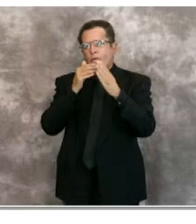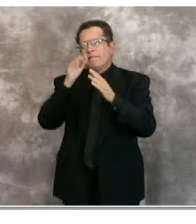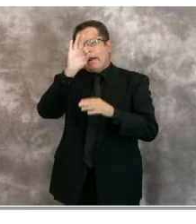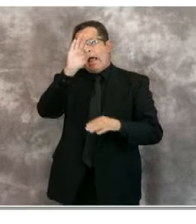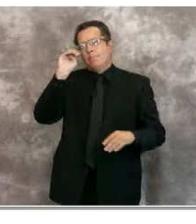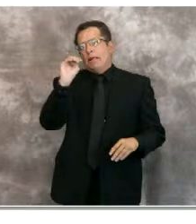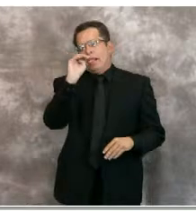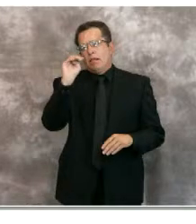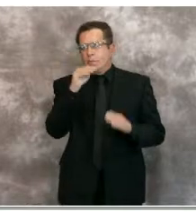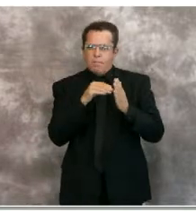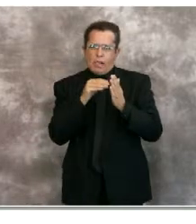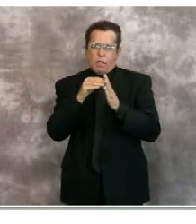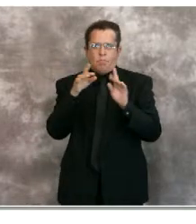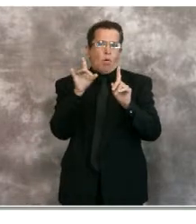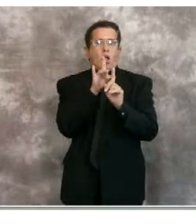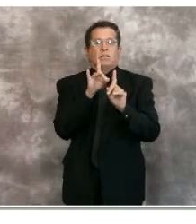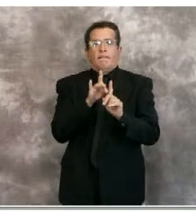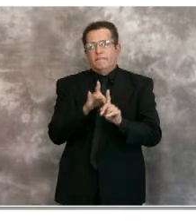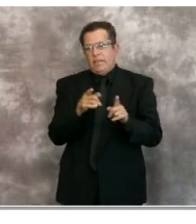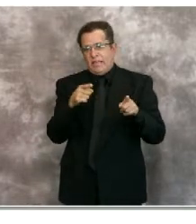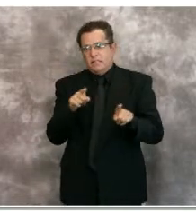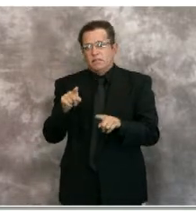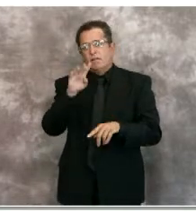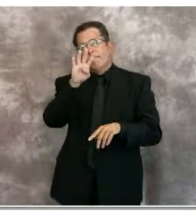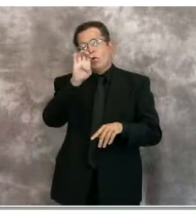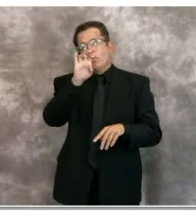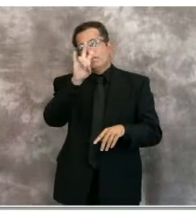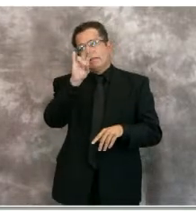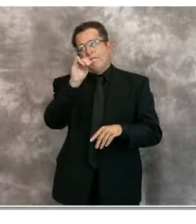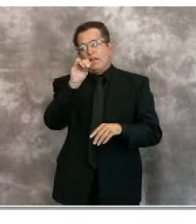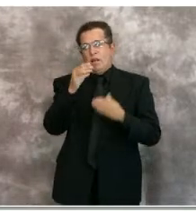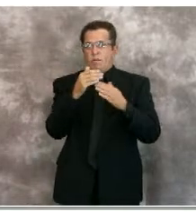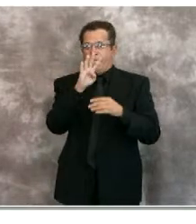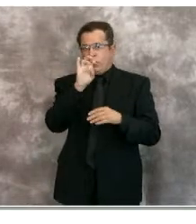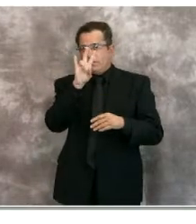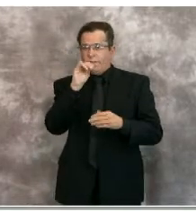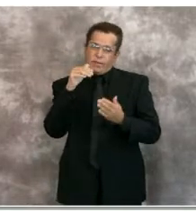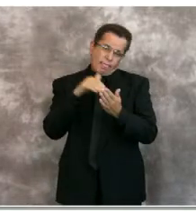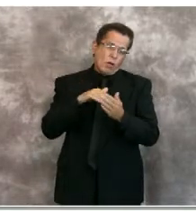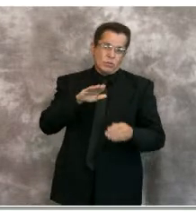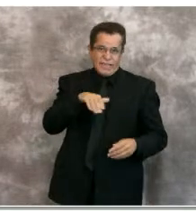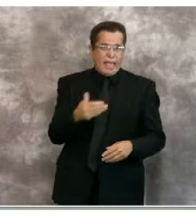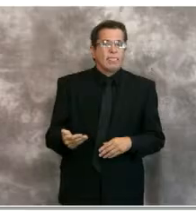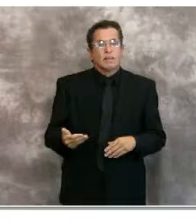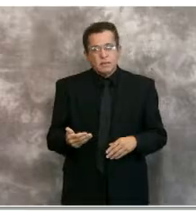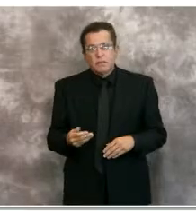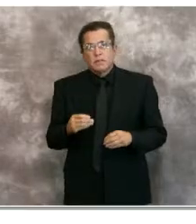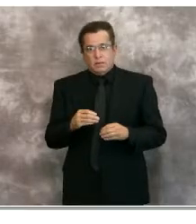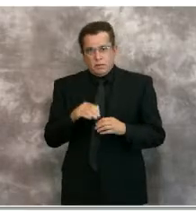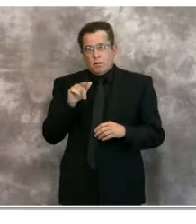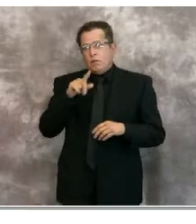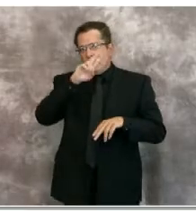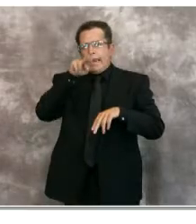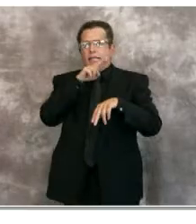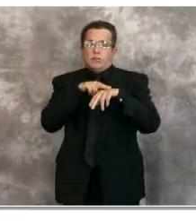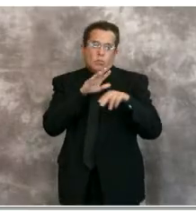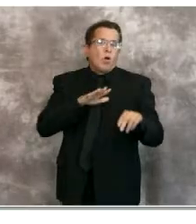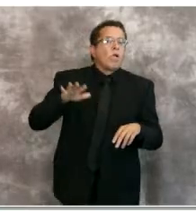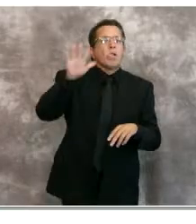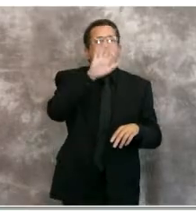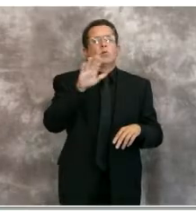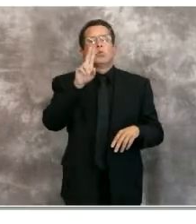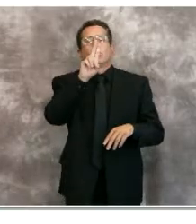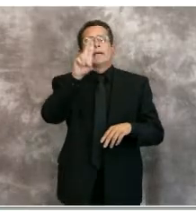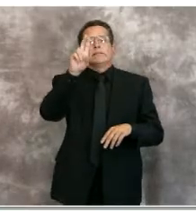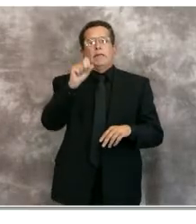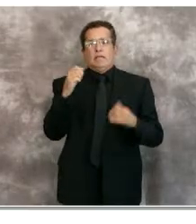million positive cases, including 470,000 deaths. Nationwide, the